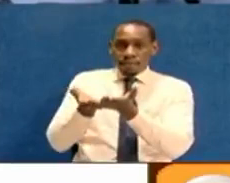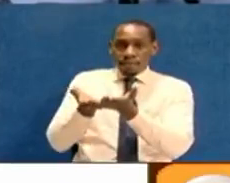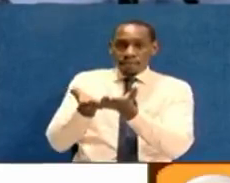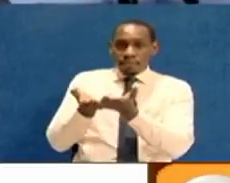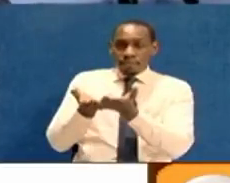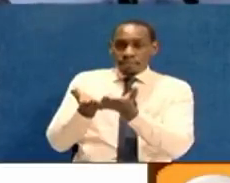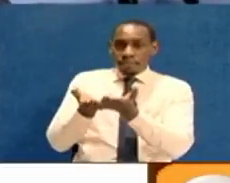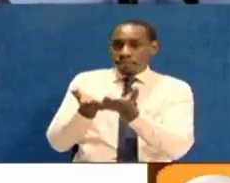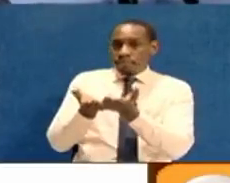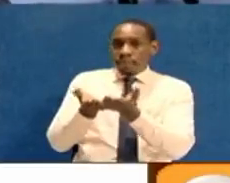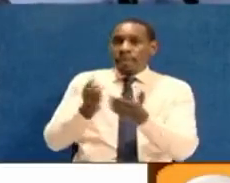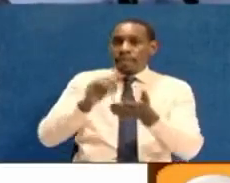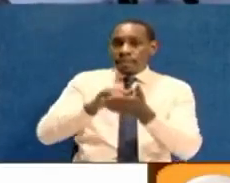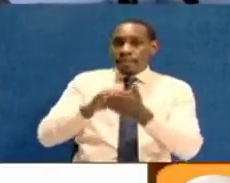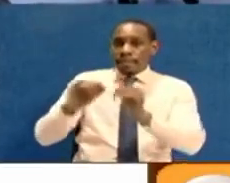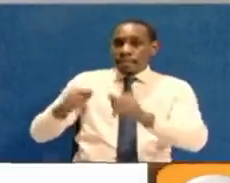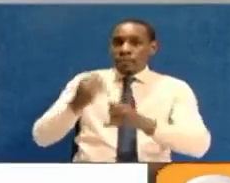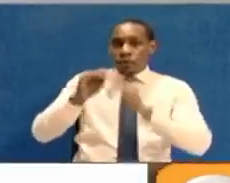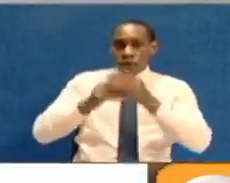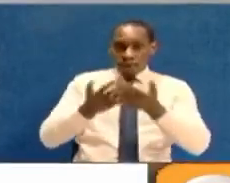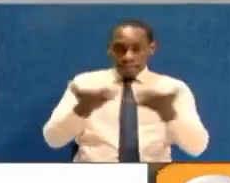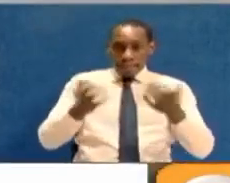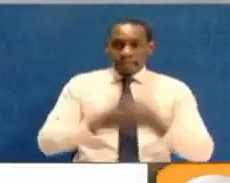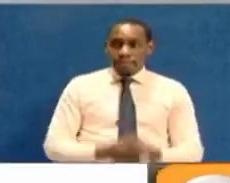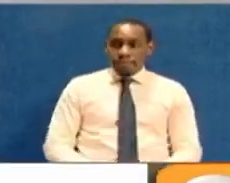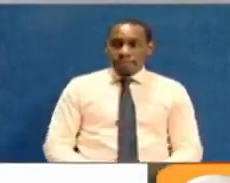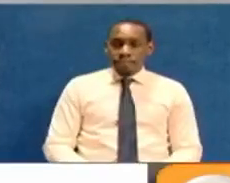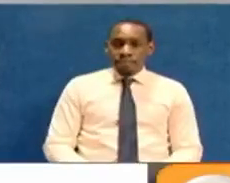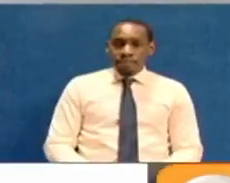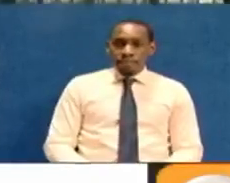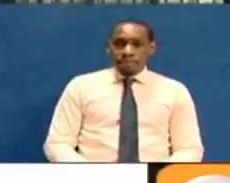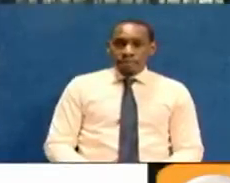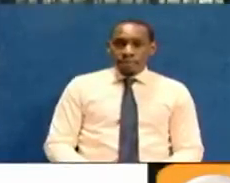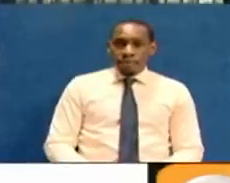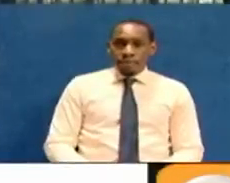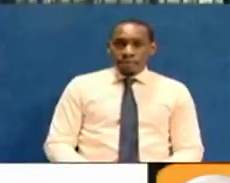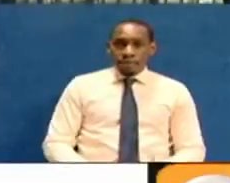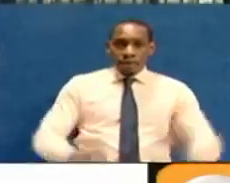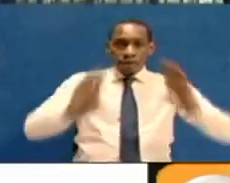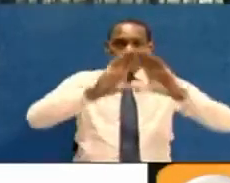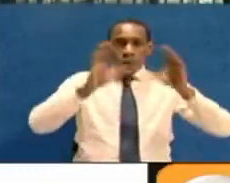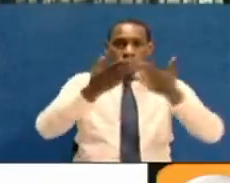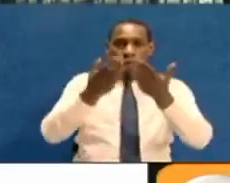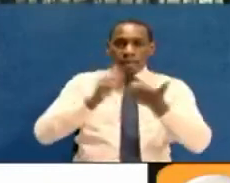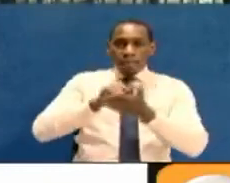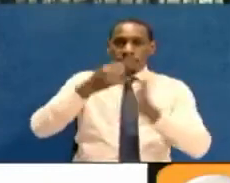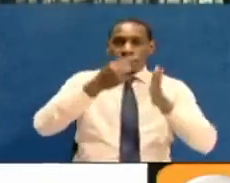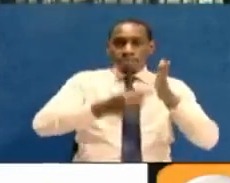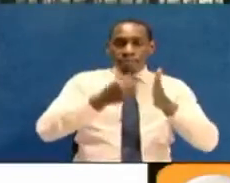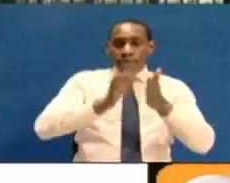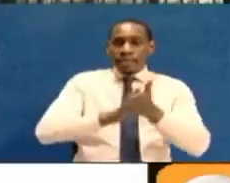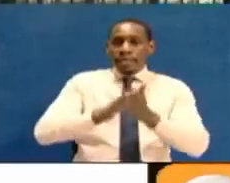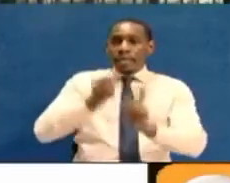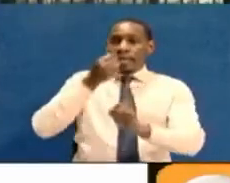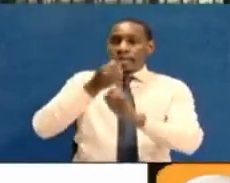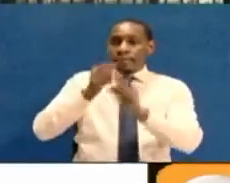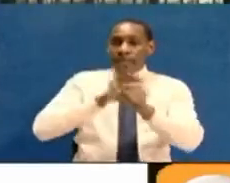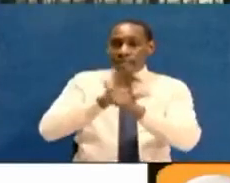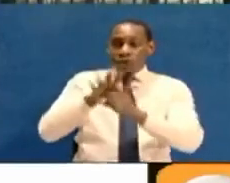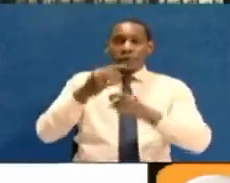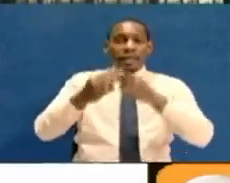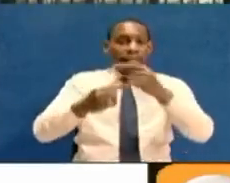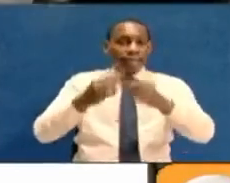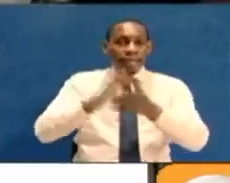in that field? That's new for everybody. The global aviation industry has been reeling from the impact of the